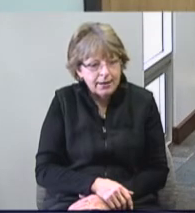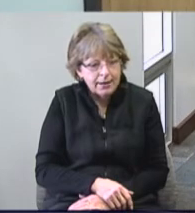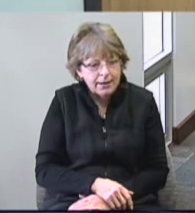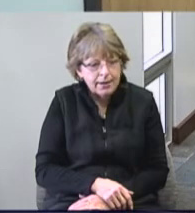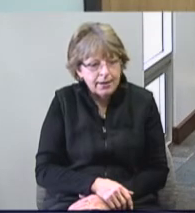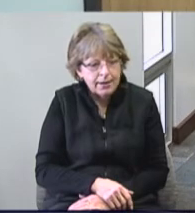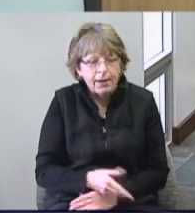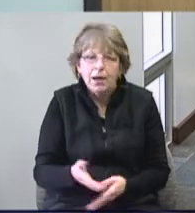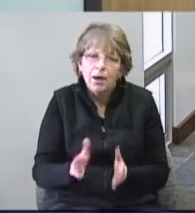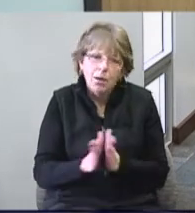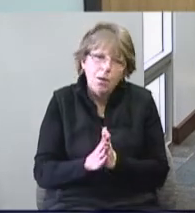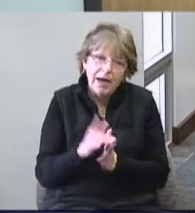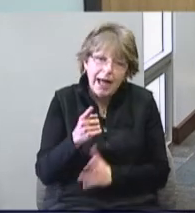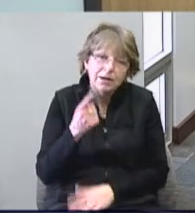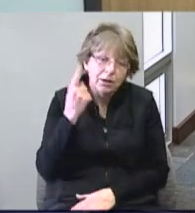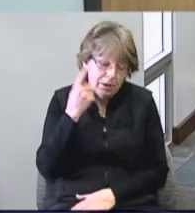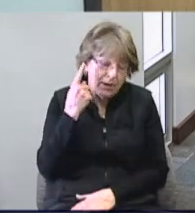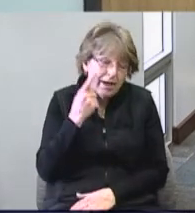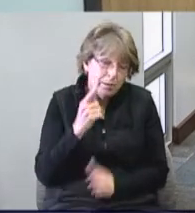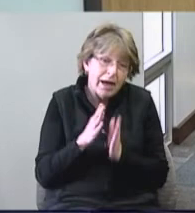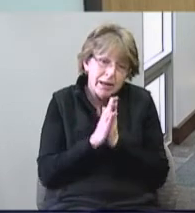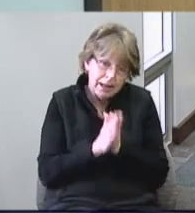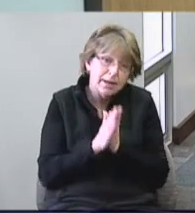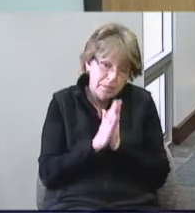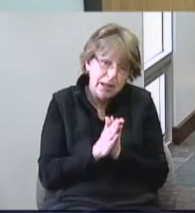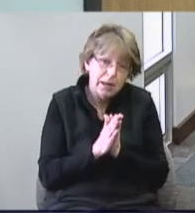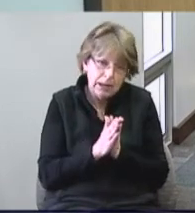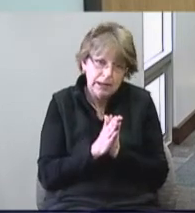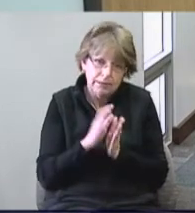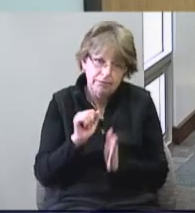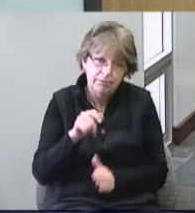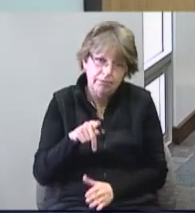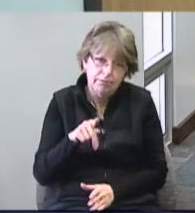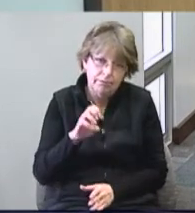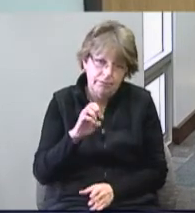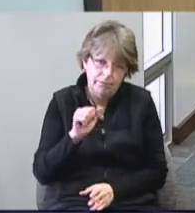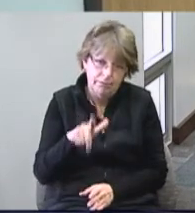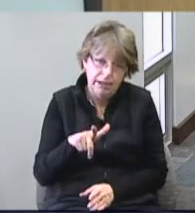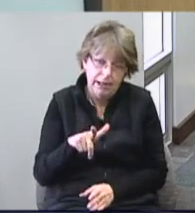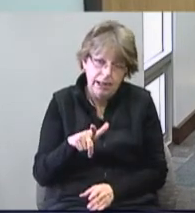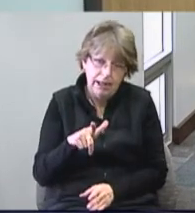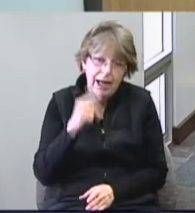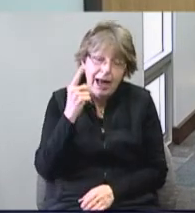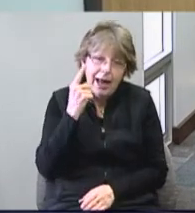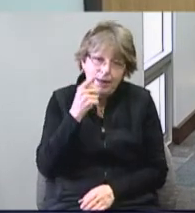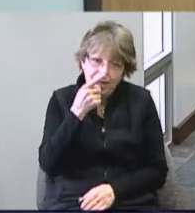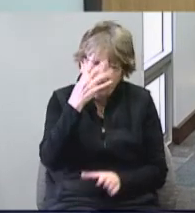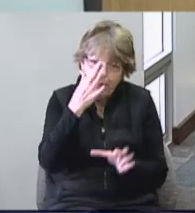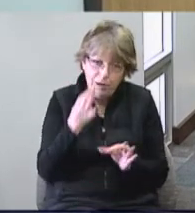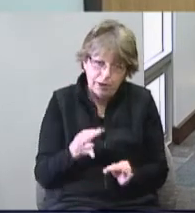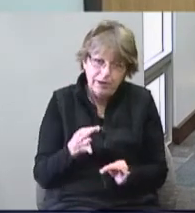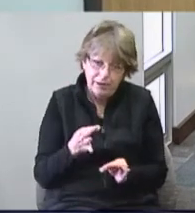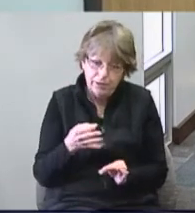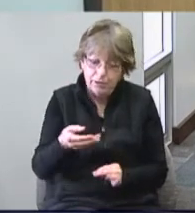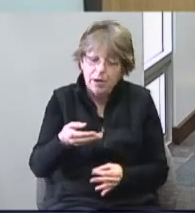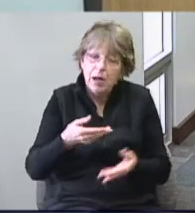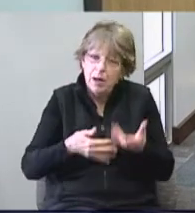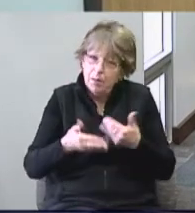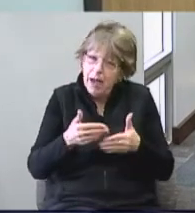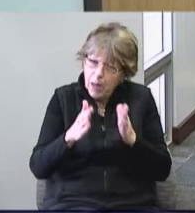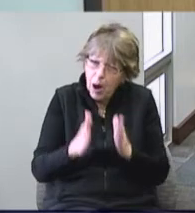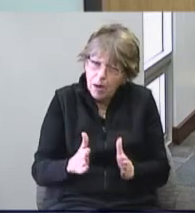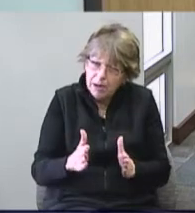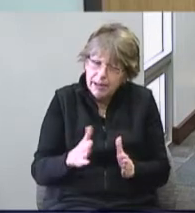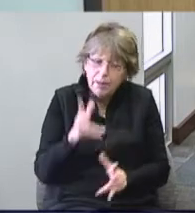We would ask you to consider this appeal, to consider the decision by Arbitrator Kossoff, and listen